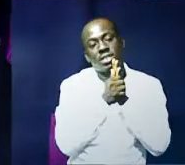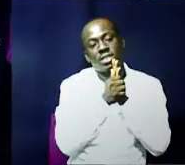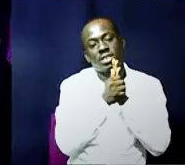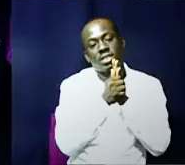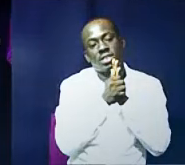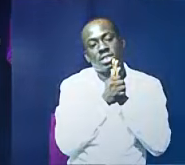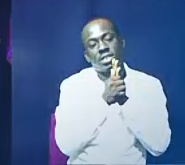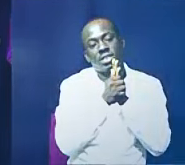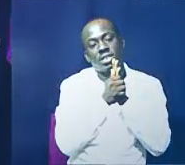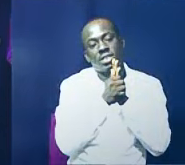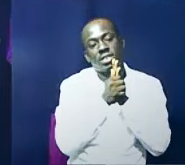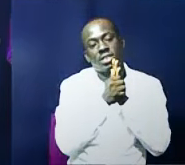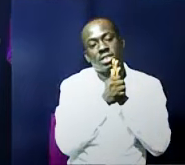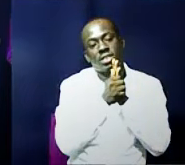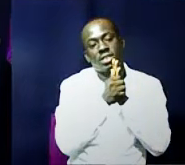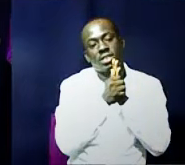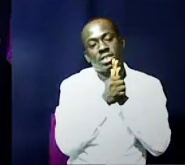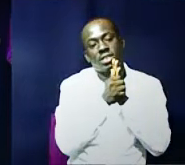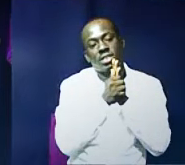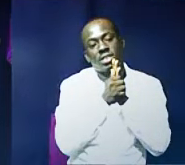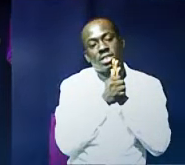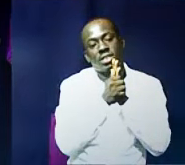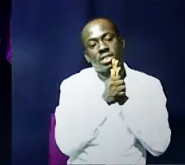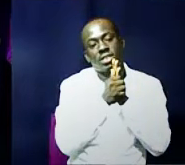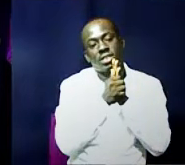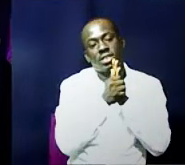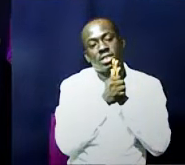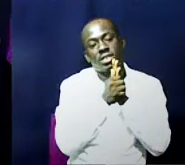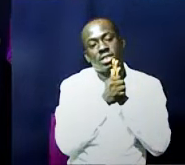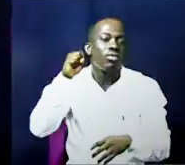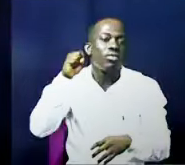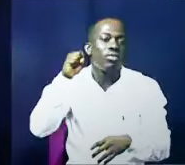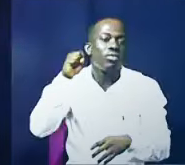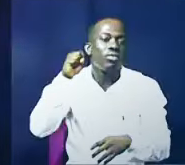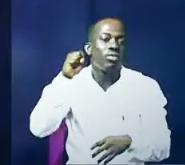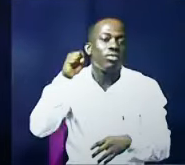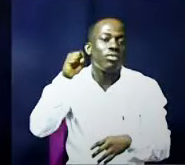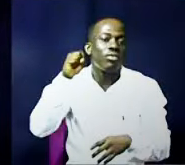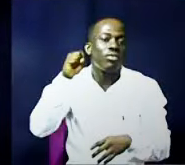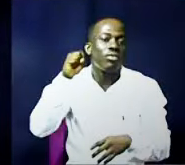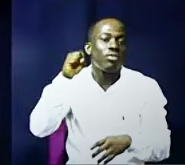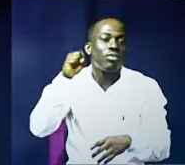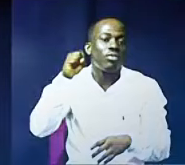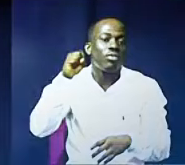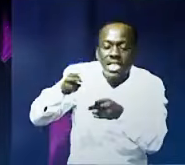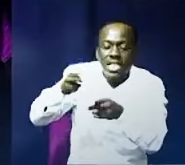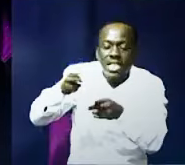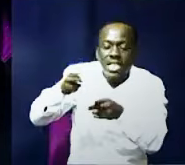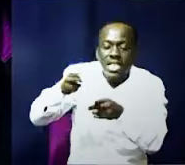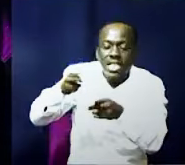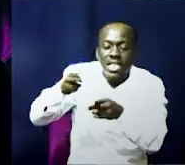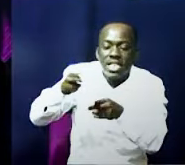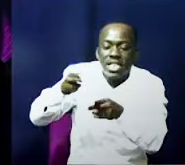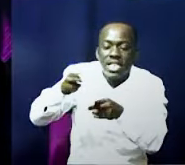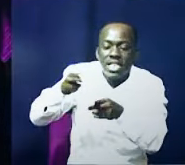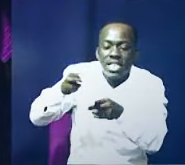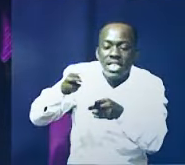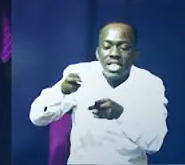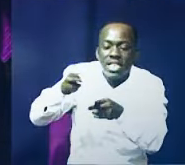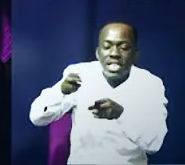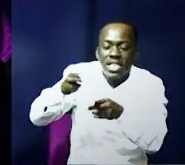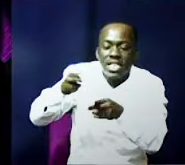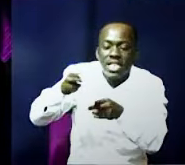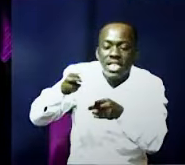in gold, silver, bronze, to cut and to set stones, to work in wood,